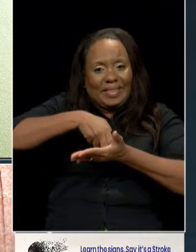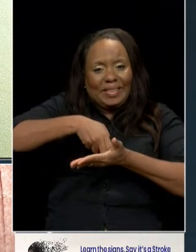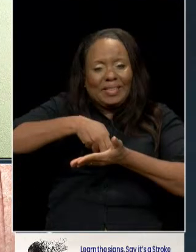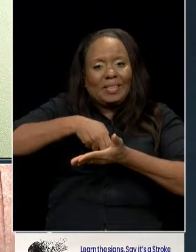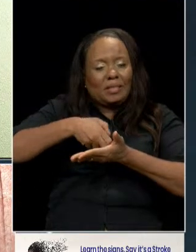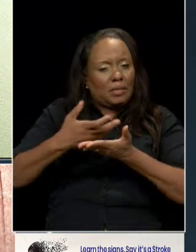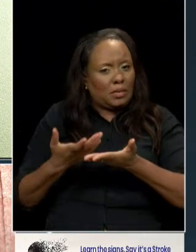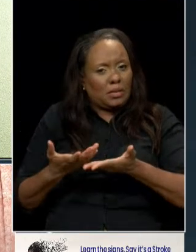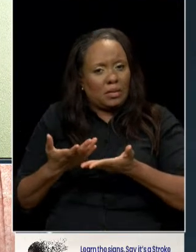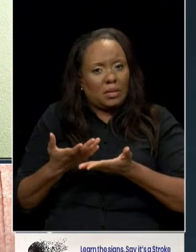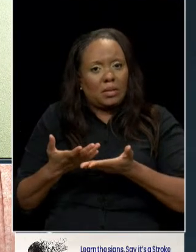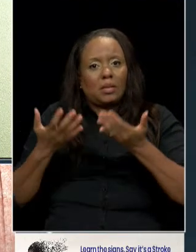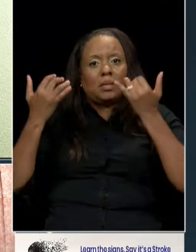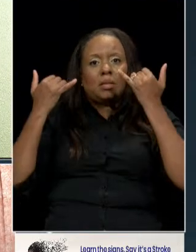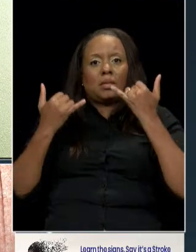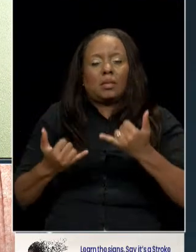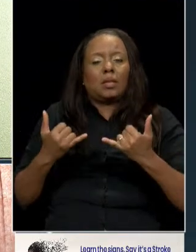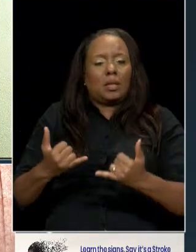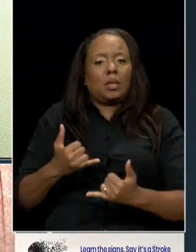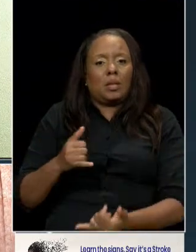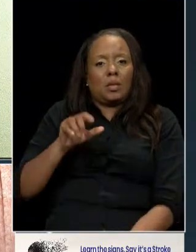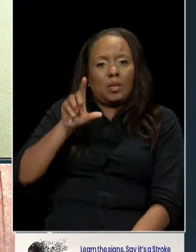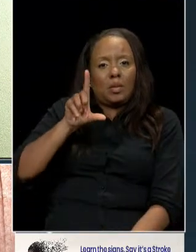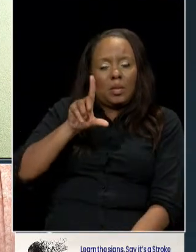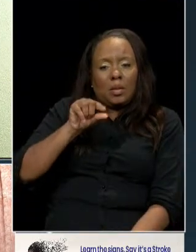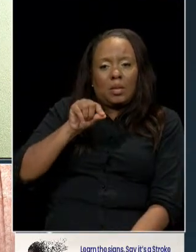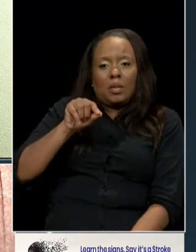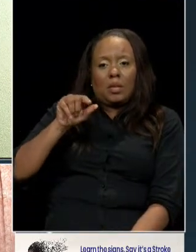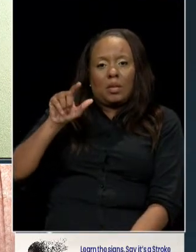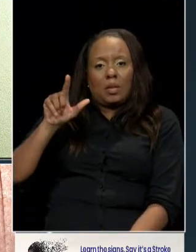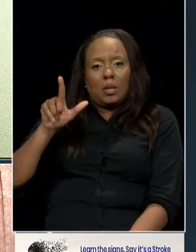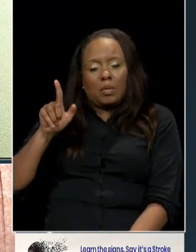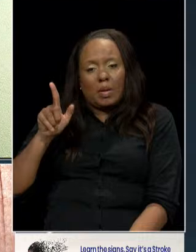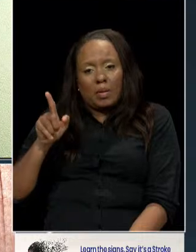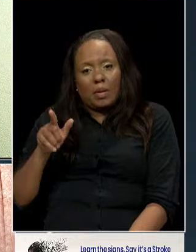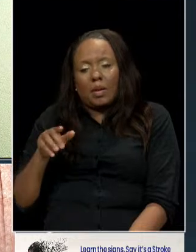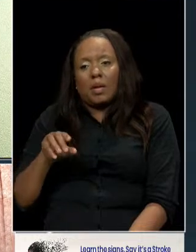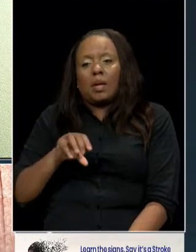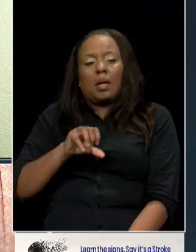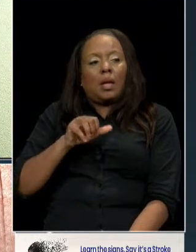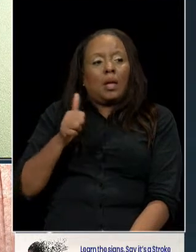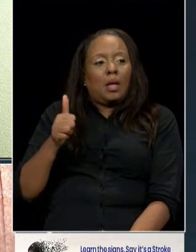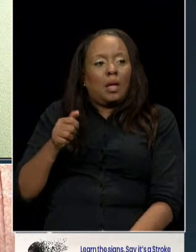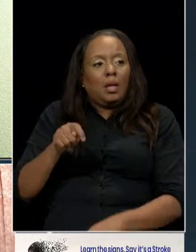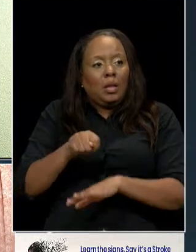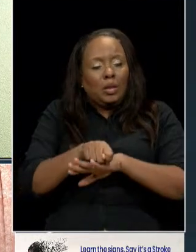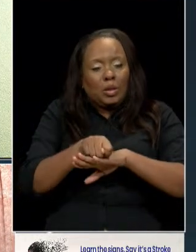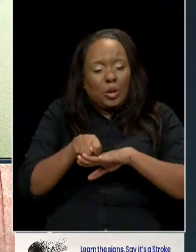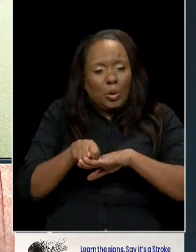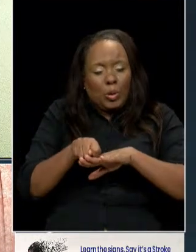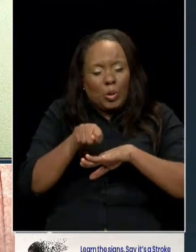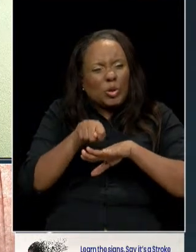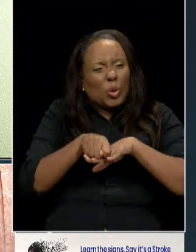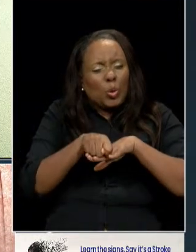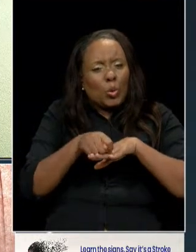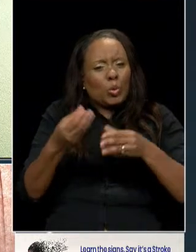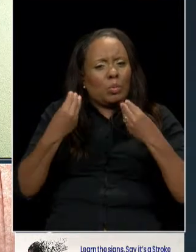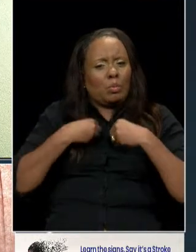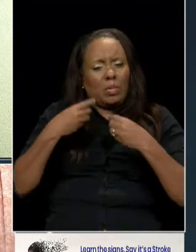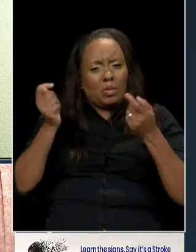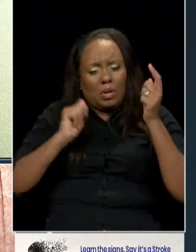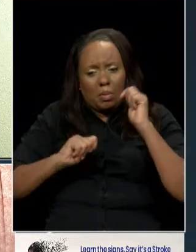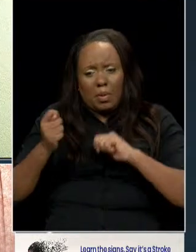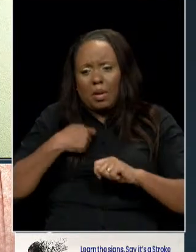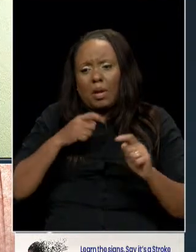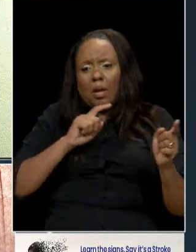they wear. Now in 2021, I had a toe that this toe started to give me trouble. And I went to the